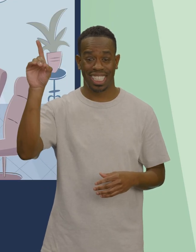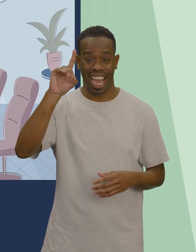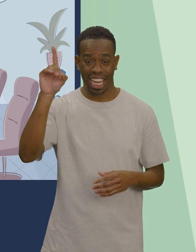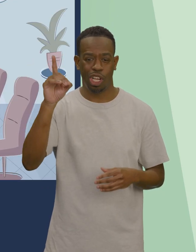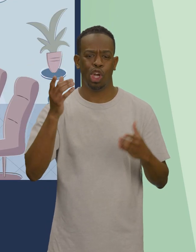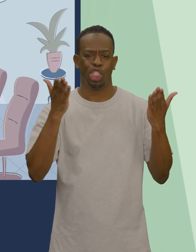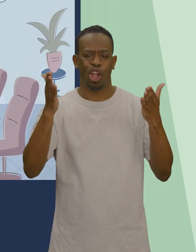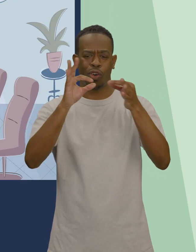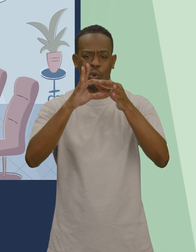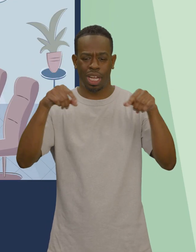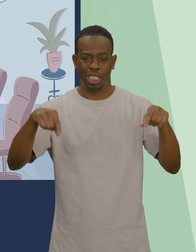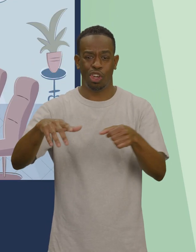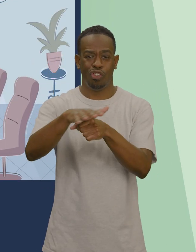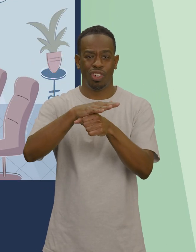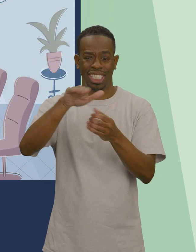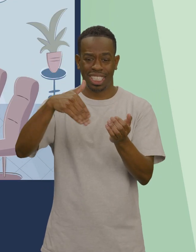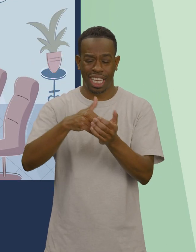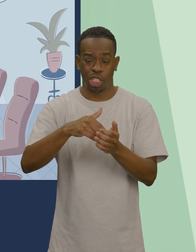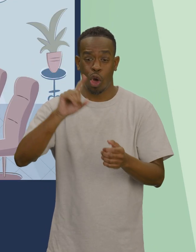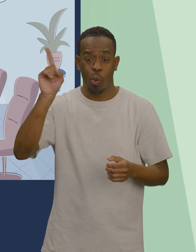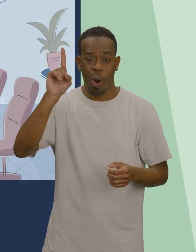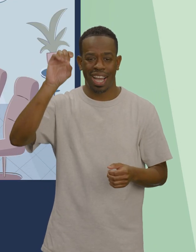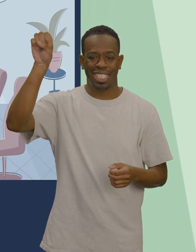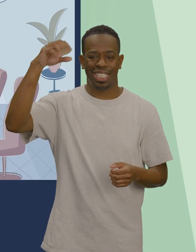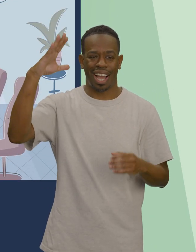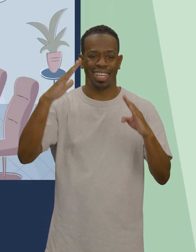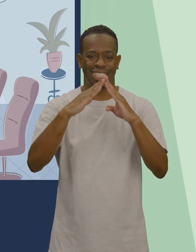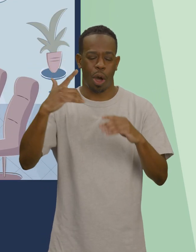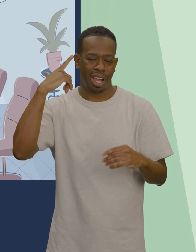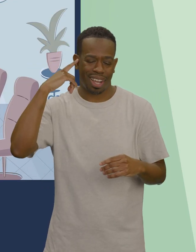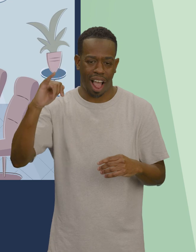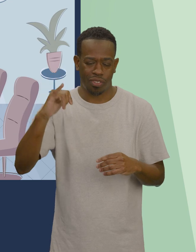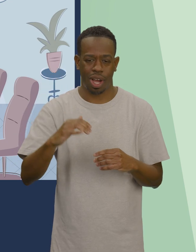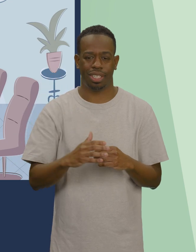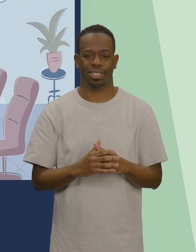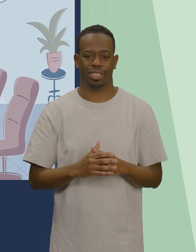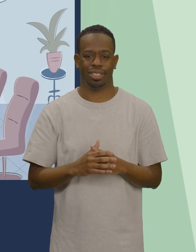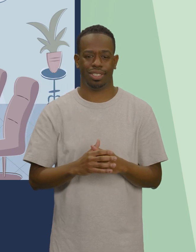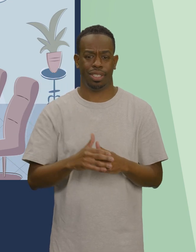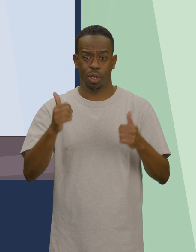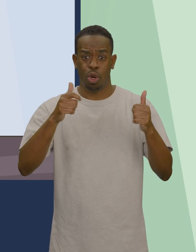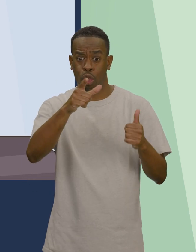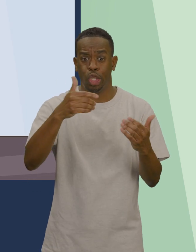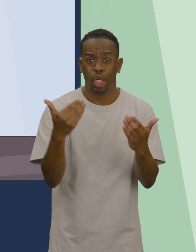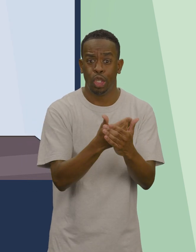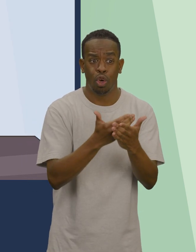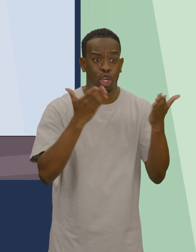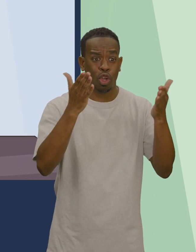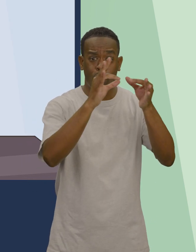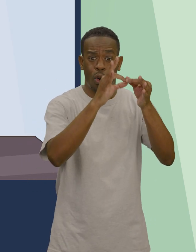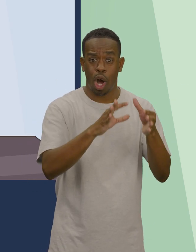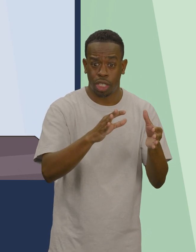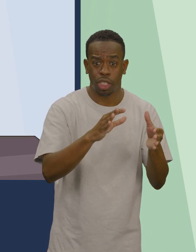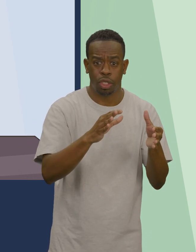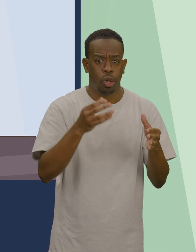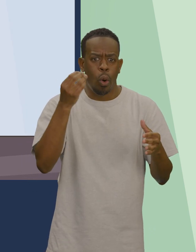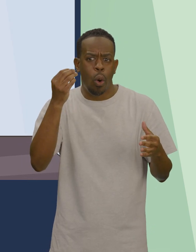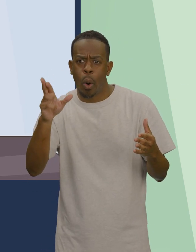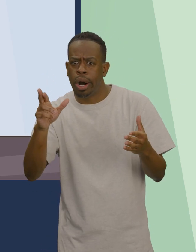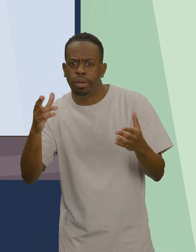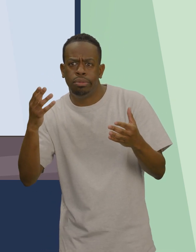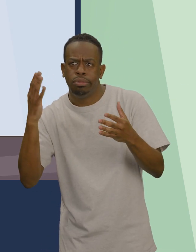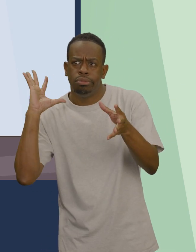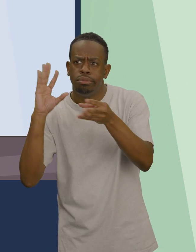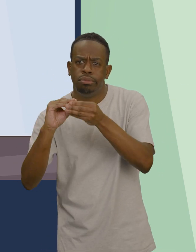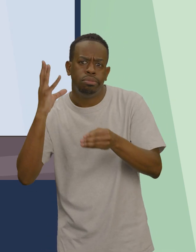Hello, I'm Dani, a service coordinator at the Regional Center here in Sunnytown, California. Whether you're a brand new service coordinator